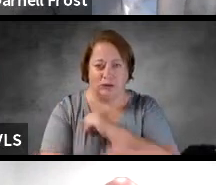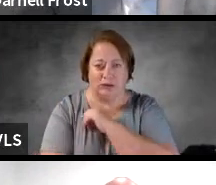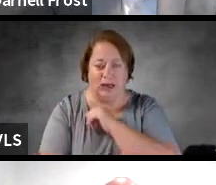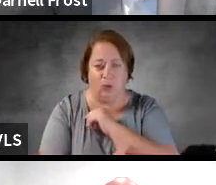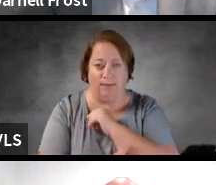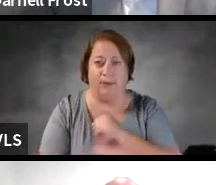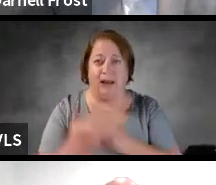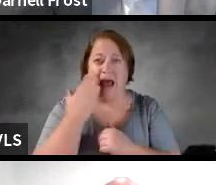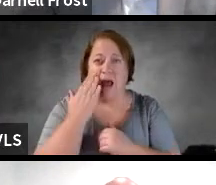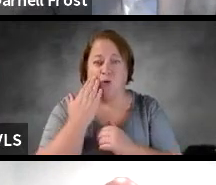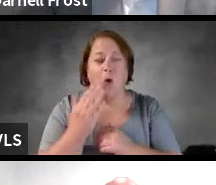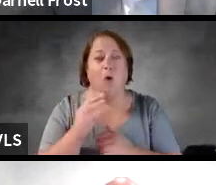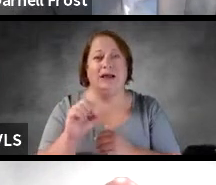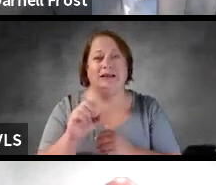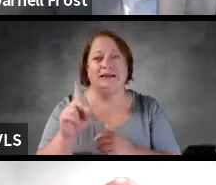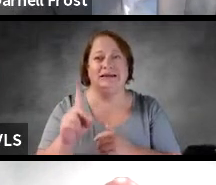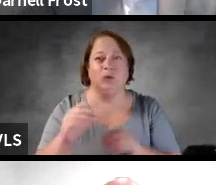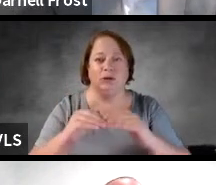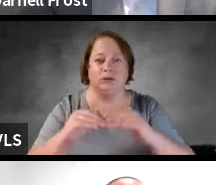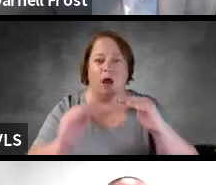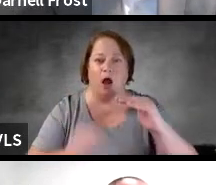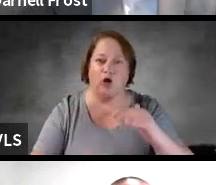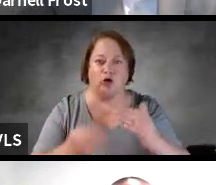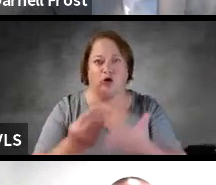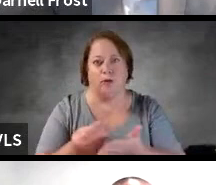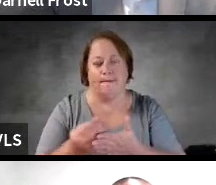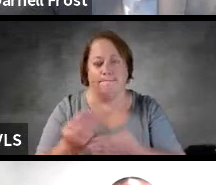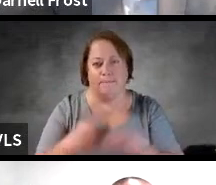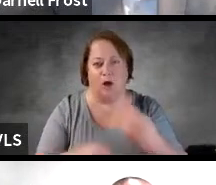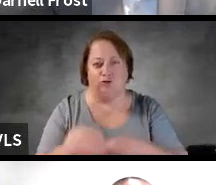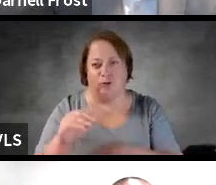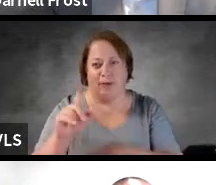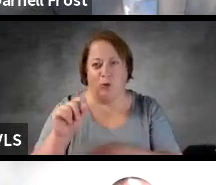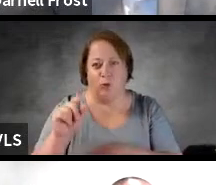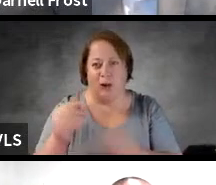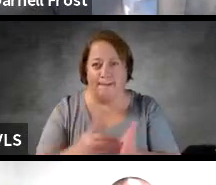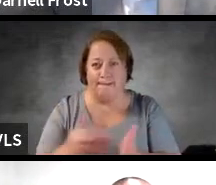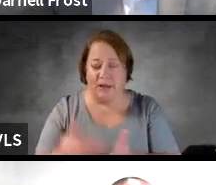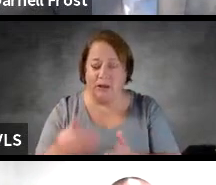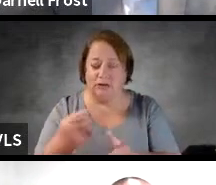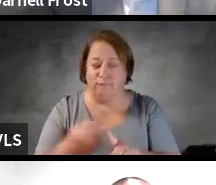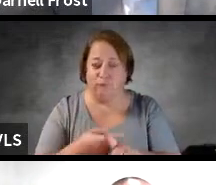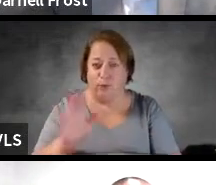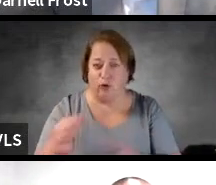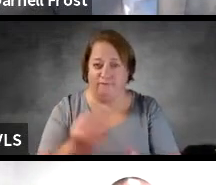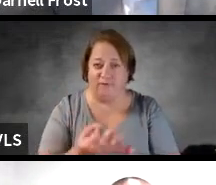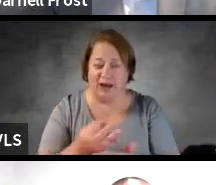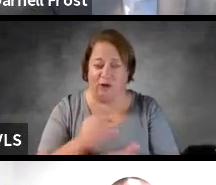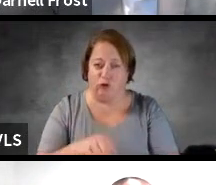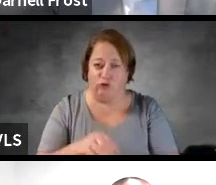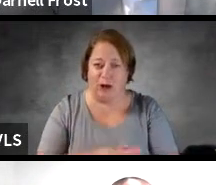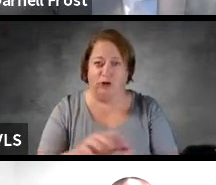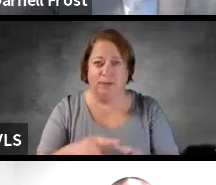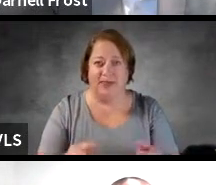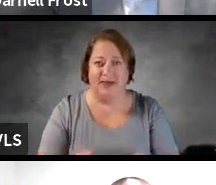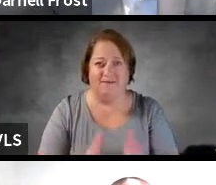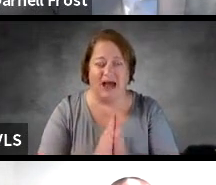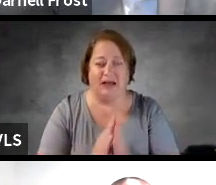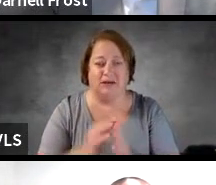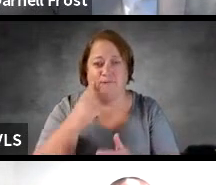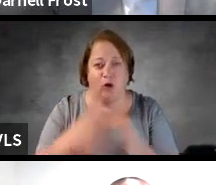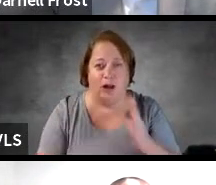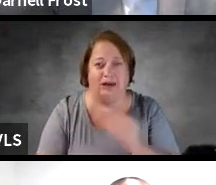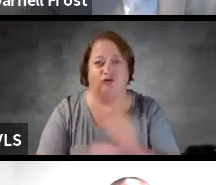in $20 million under budget the last 2 years, according to their financial records, yet they have asked for additional millions while imposing